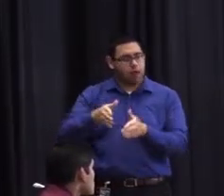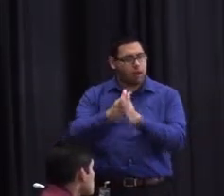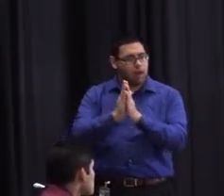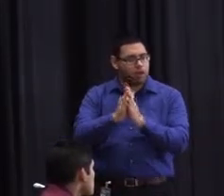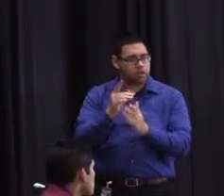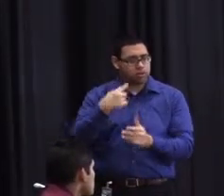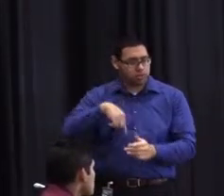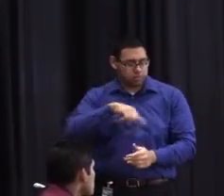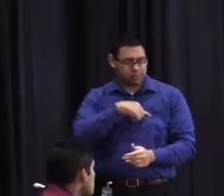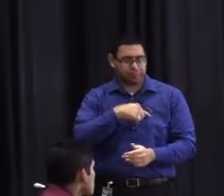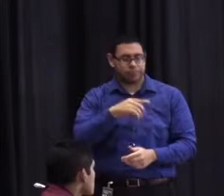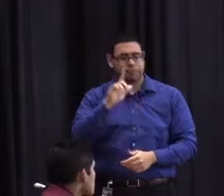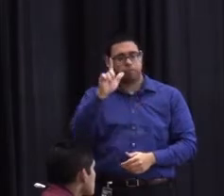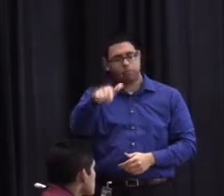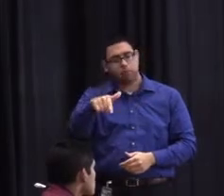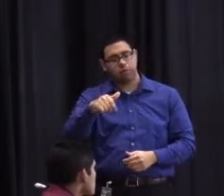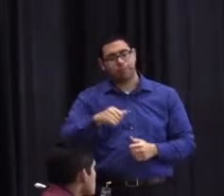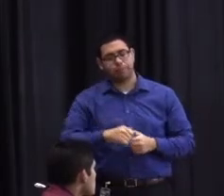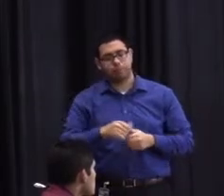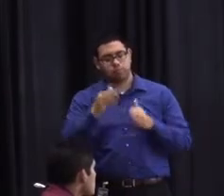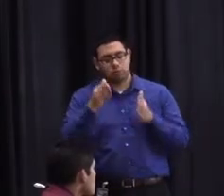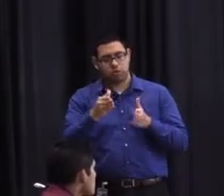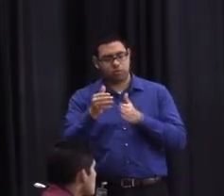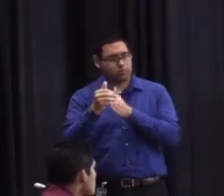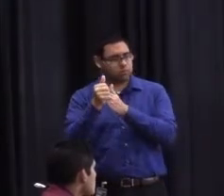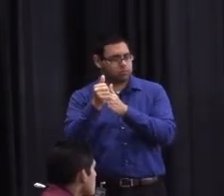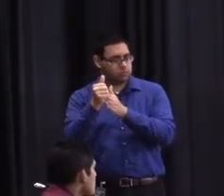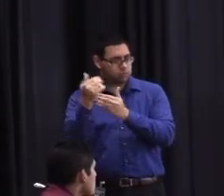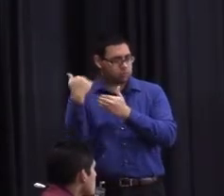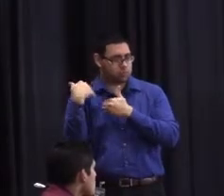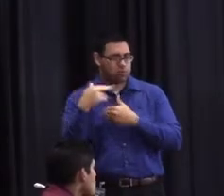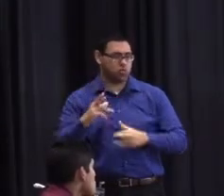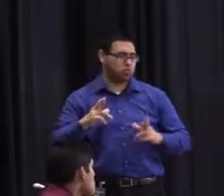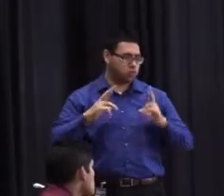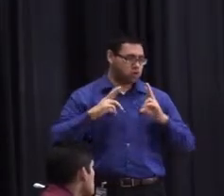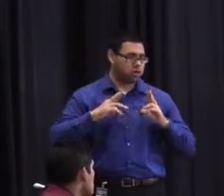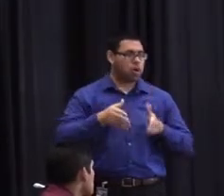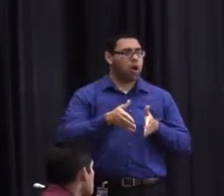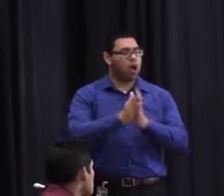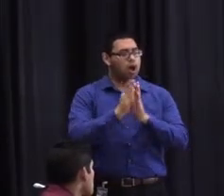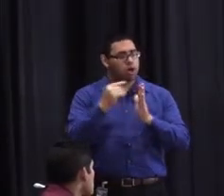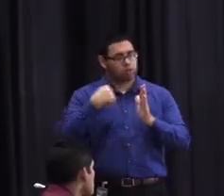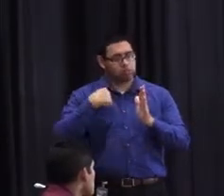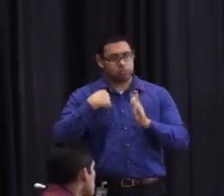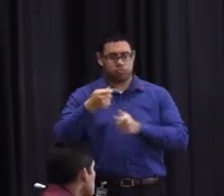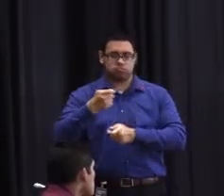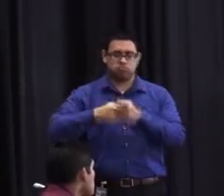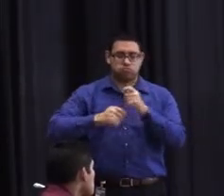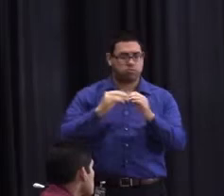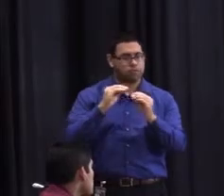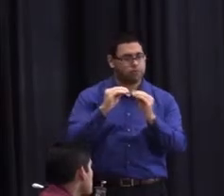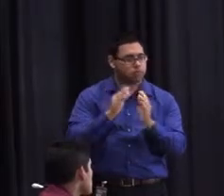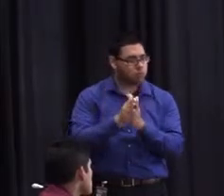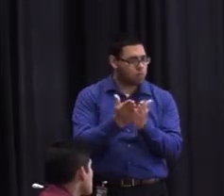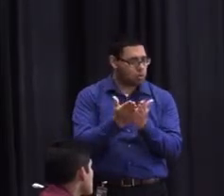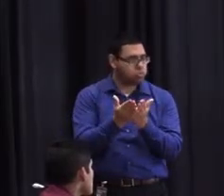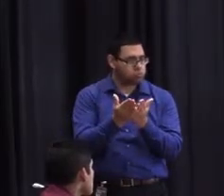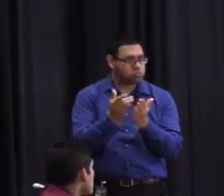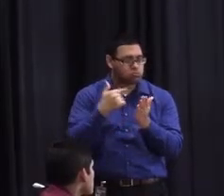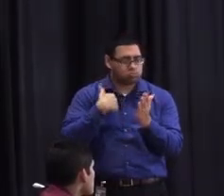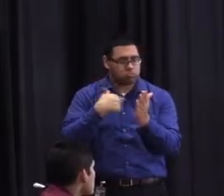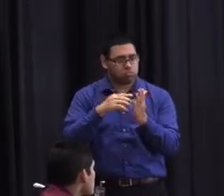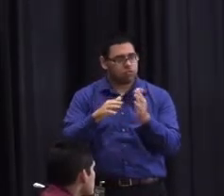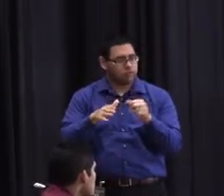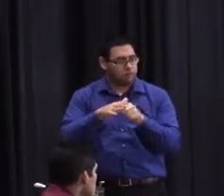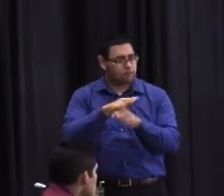and later on, the person who was heading this up retired, and so they asked me to actually edit the book and all of that. So that